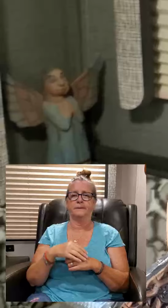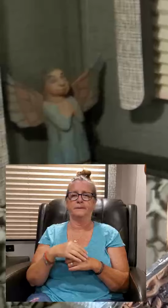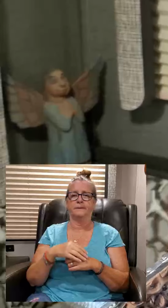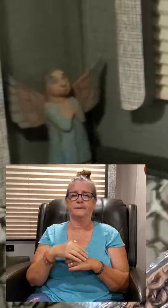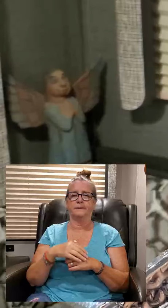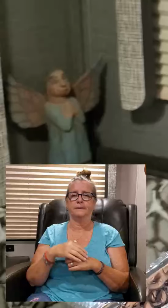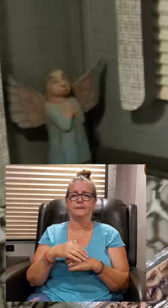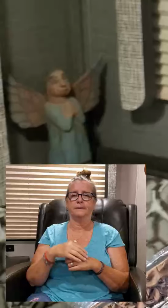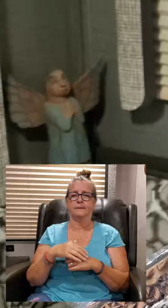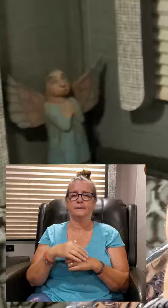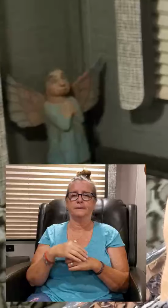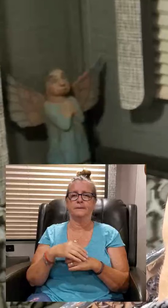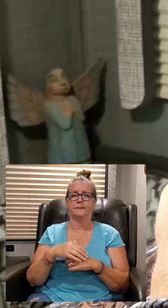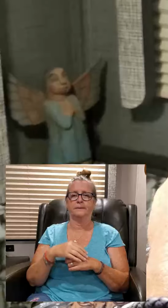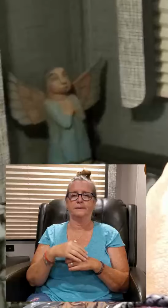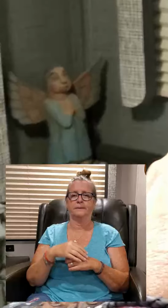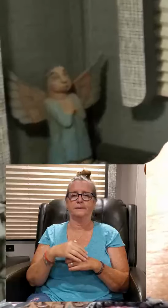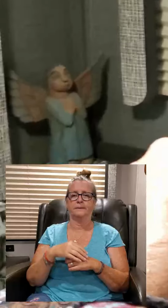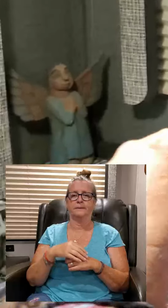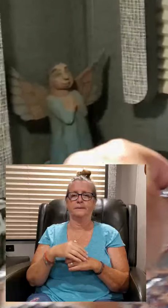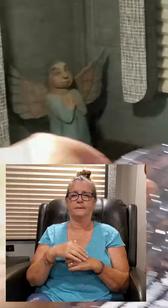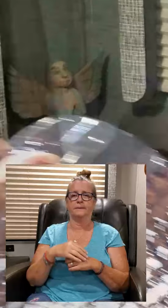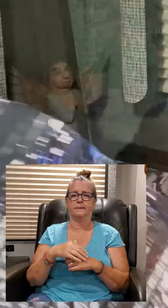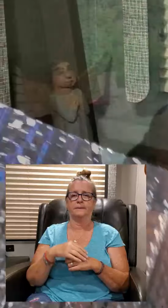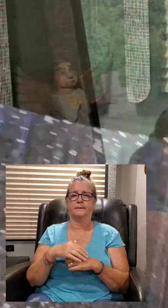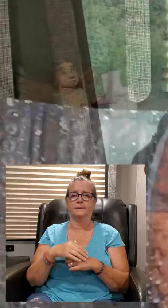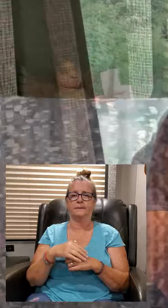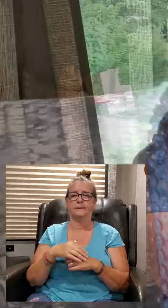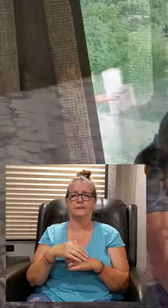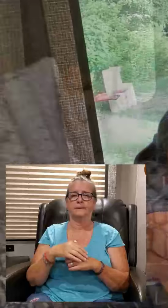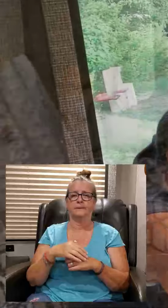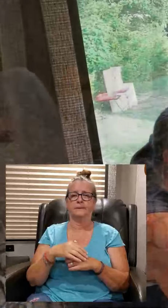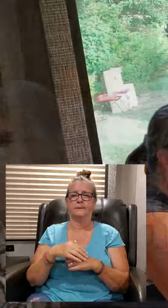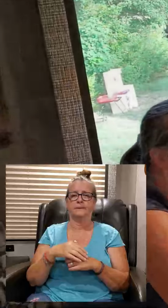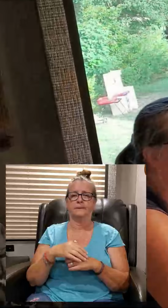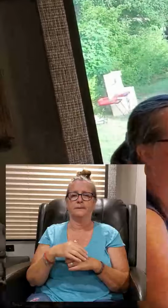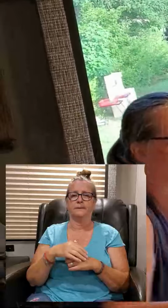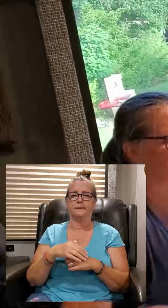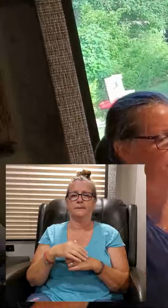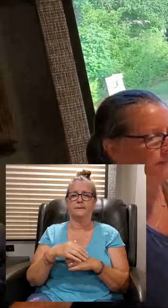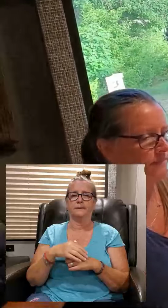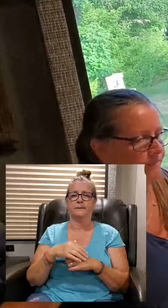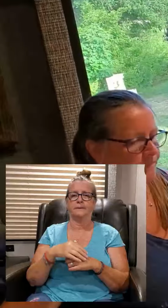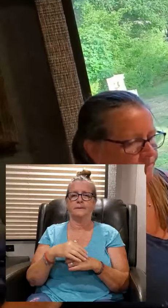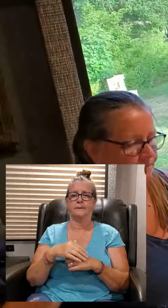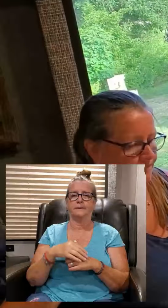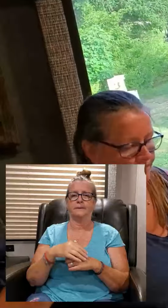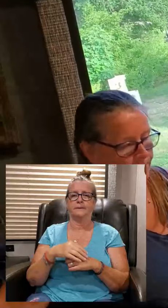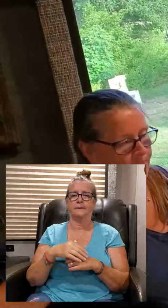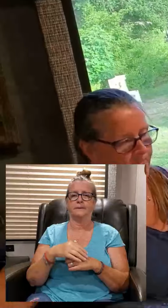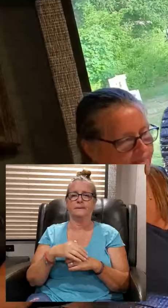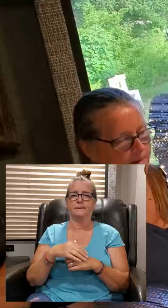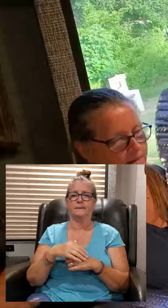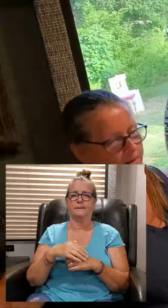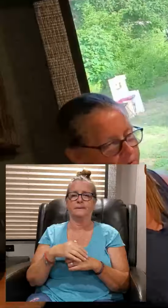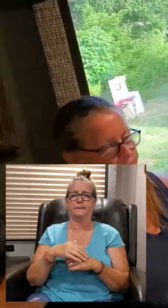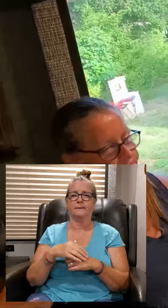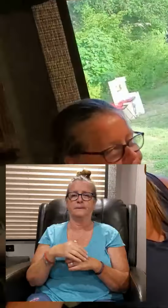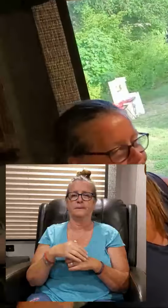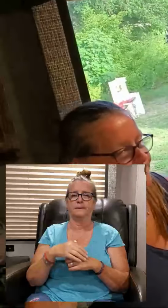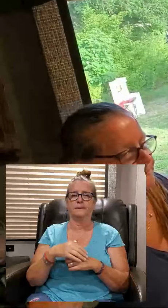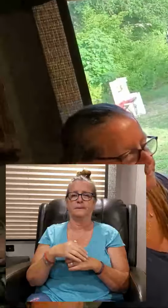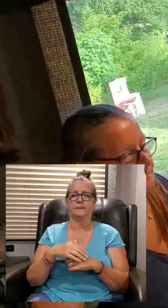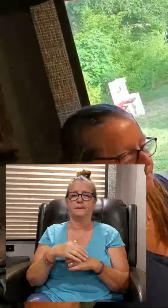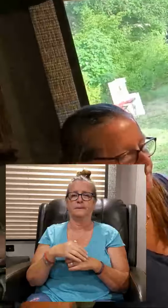are, but my wife can just basically do it where it just about already matches. Okay, and then my